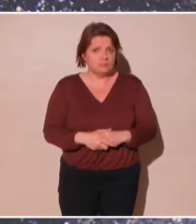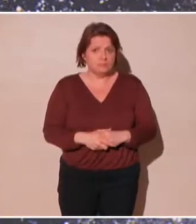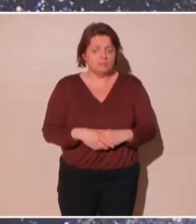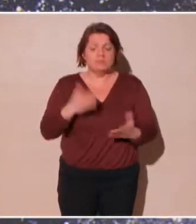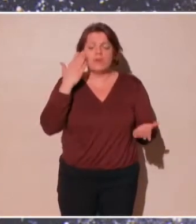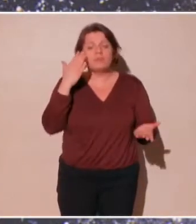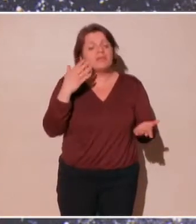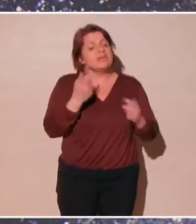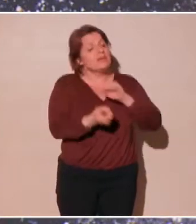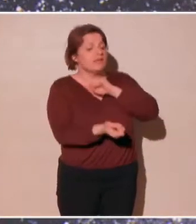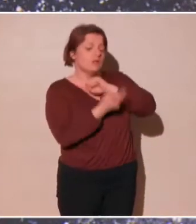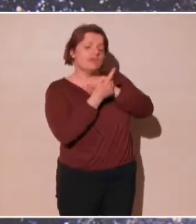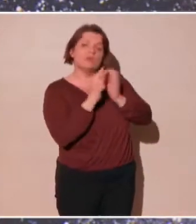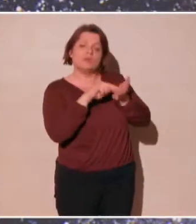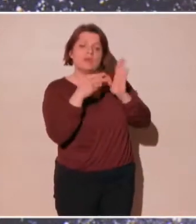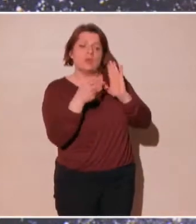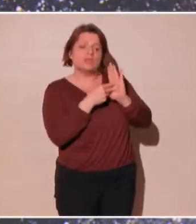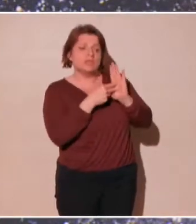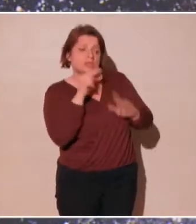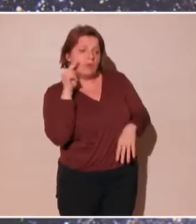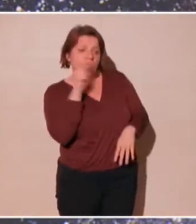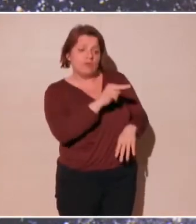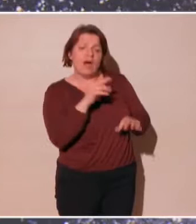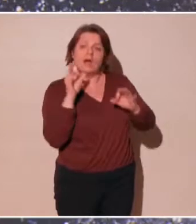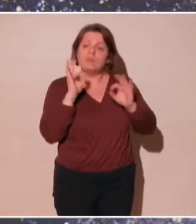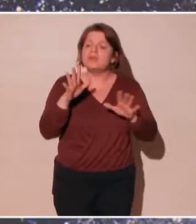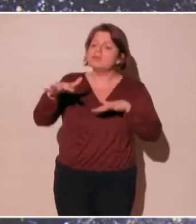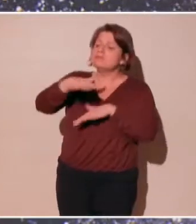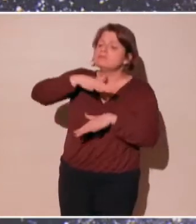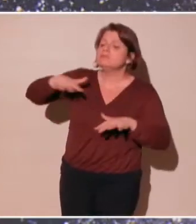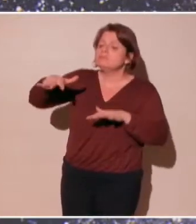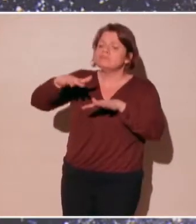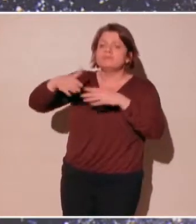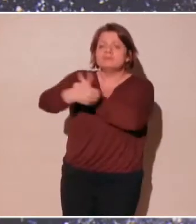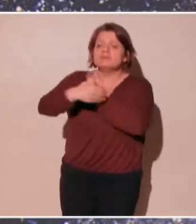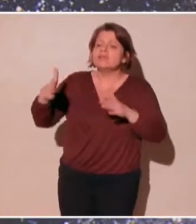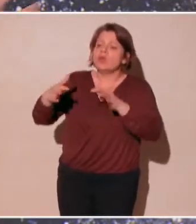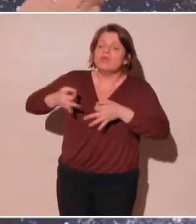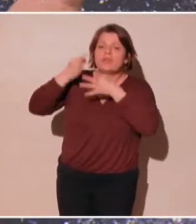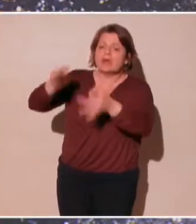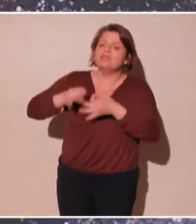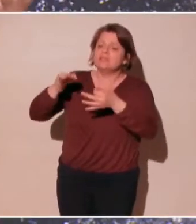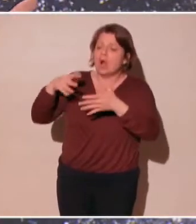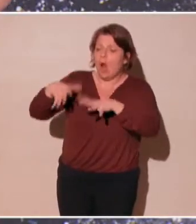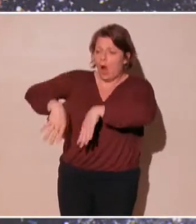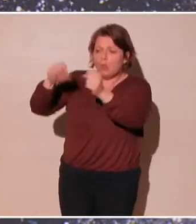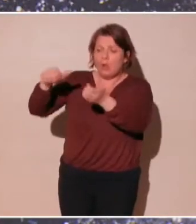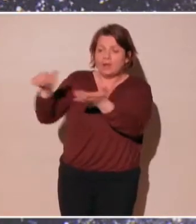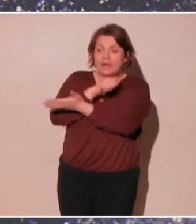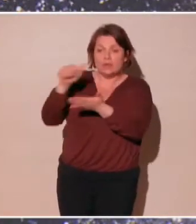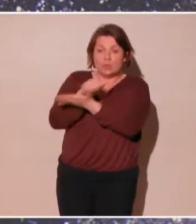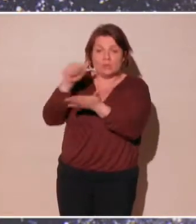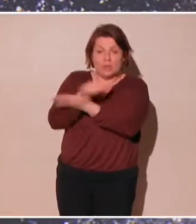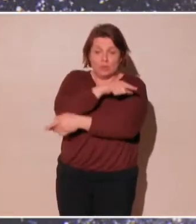them. So long as we keep viewing innovations as job destructors in traditional sectors, localized, on the